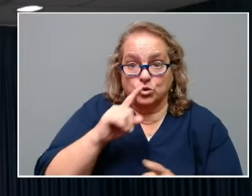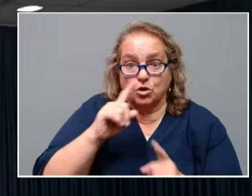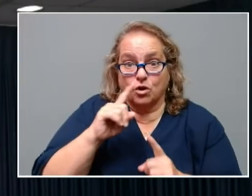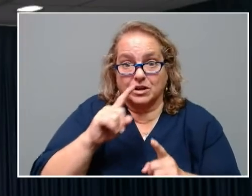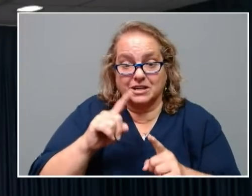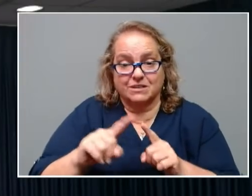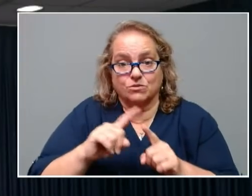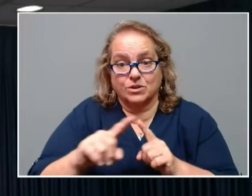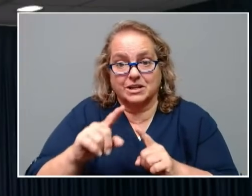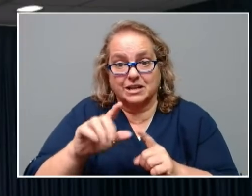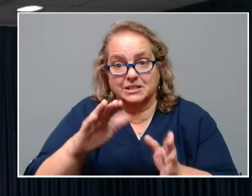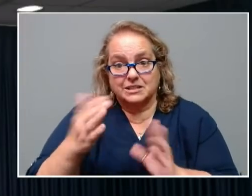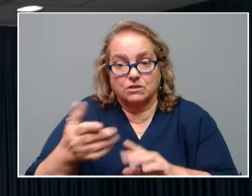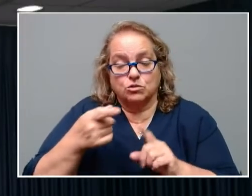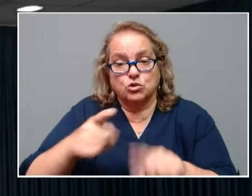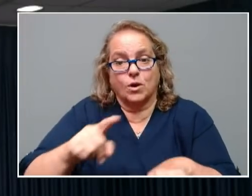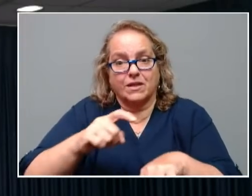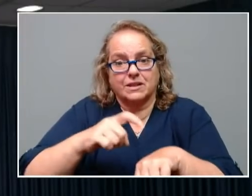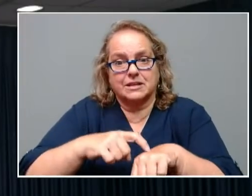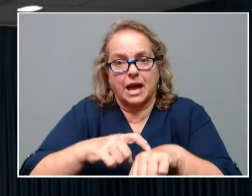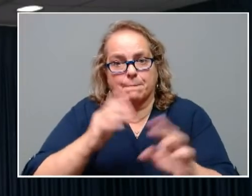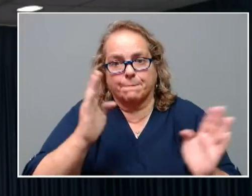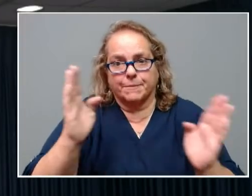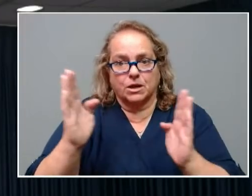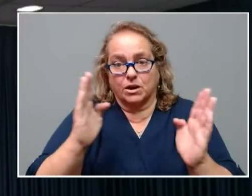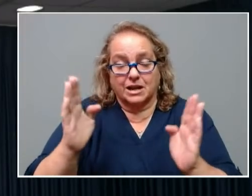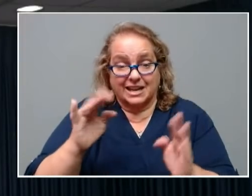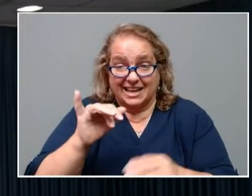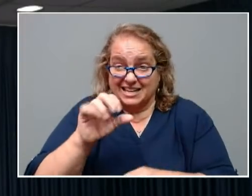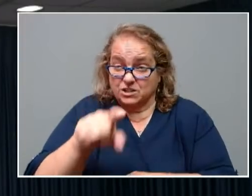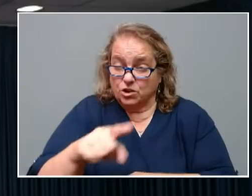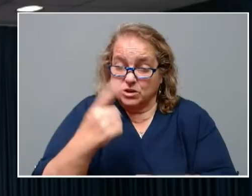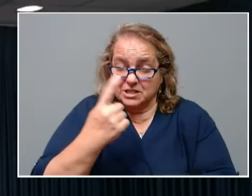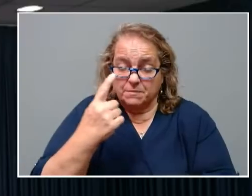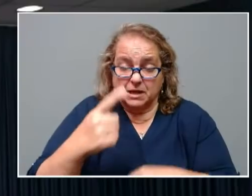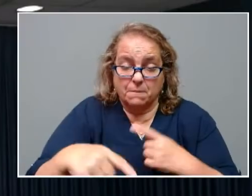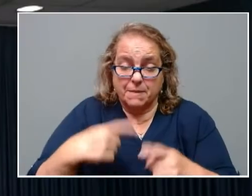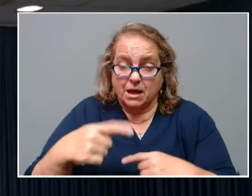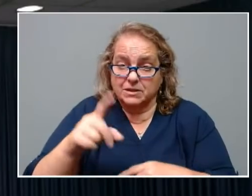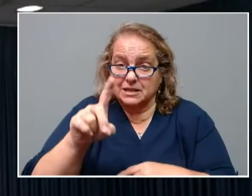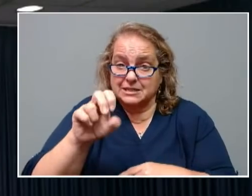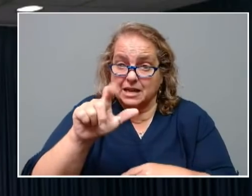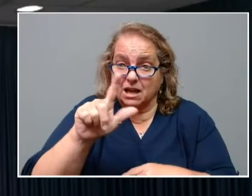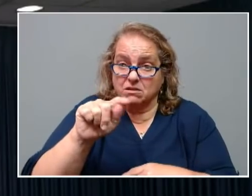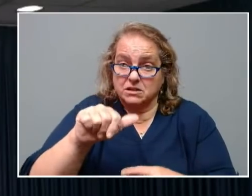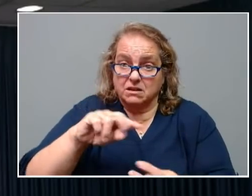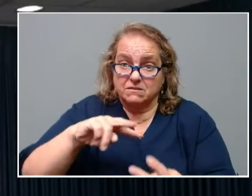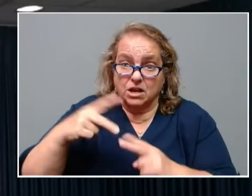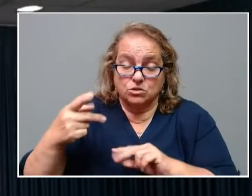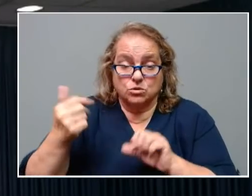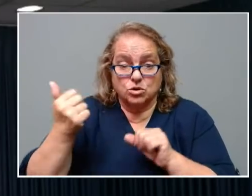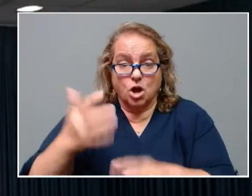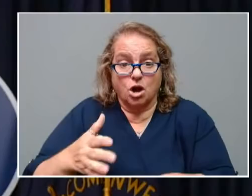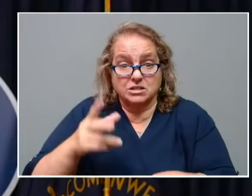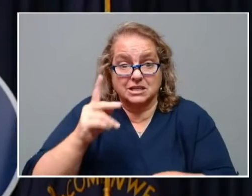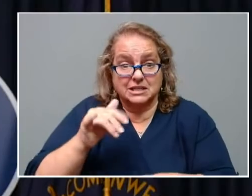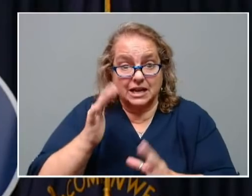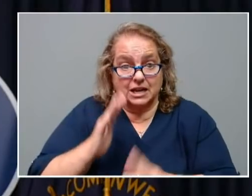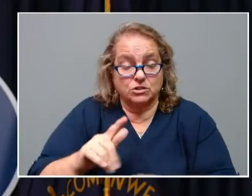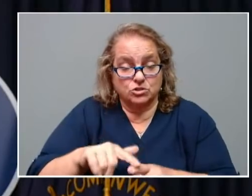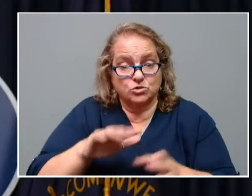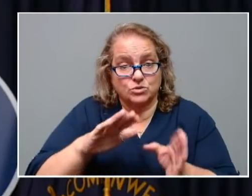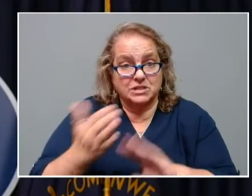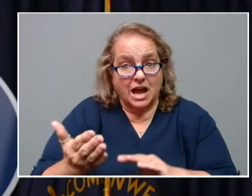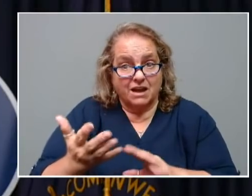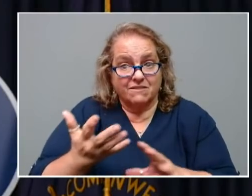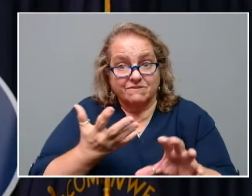of time. Is there something about the Delta variant that is causing Kentuckians to die sooner, a faster